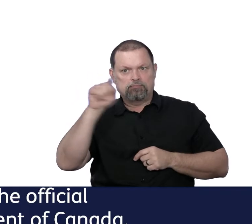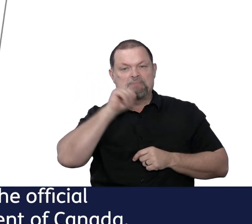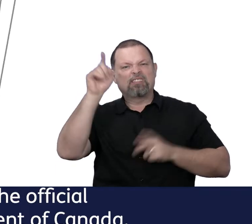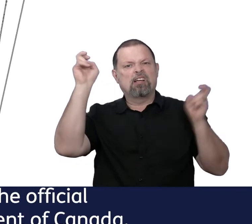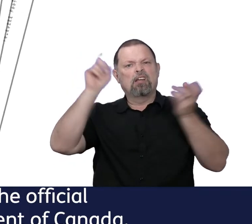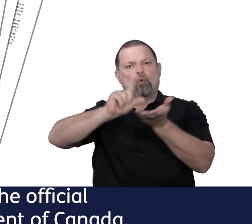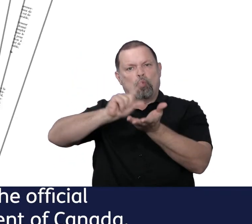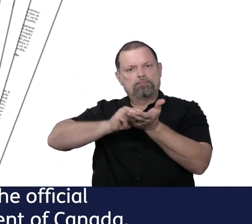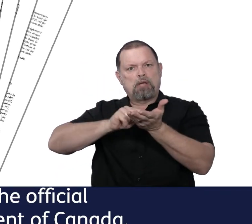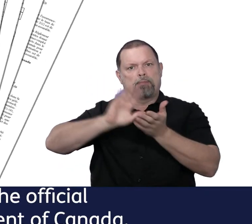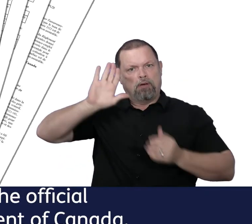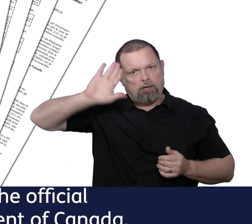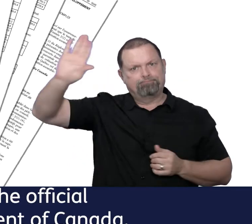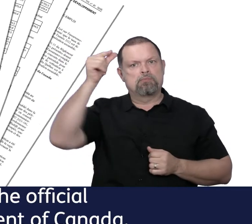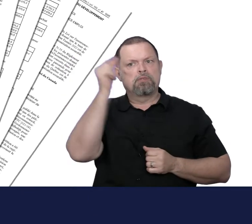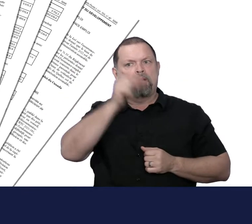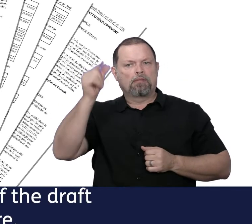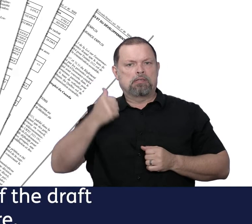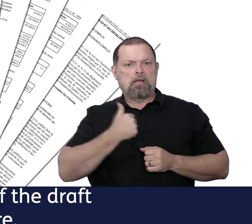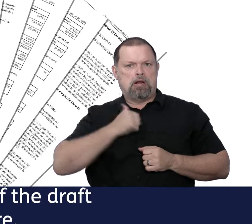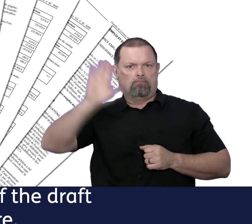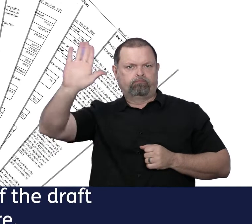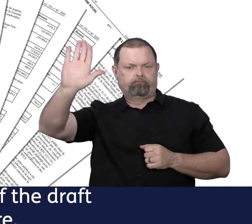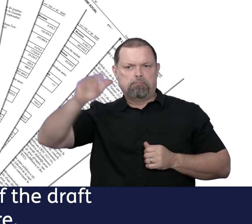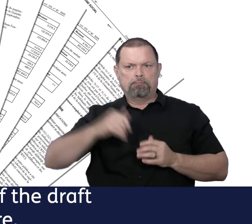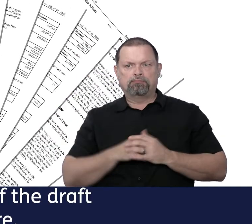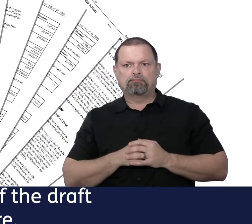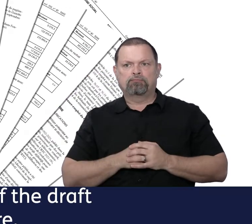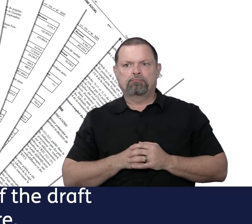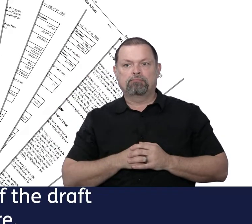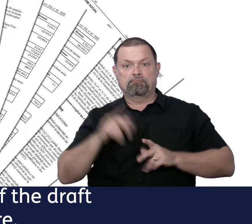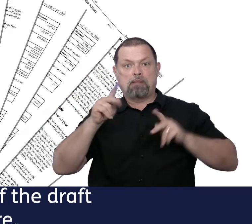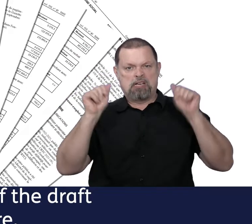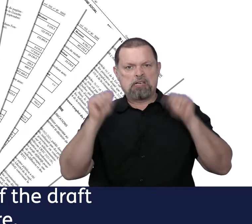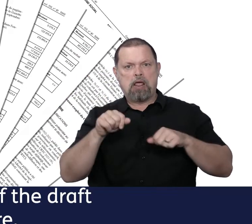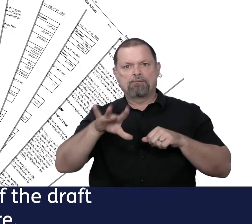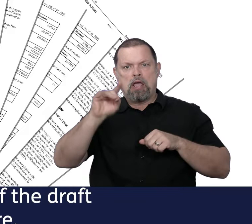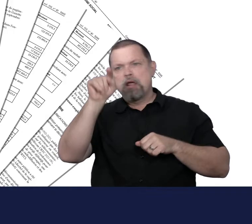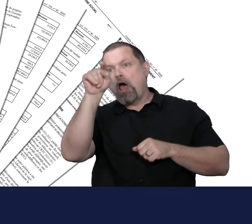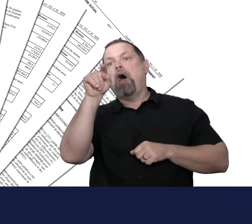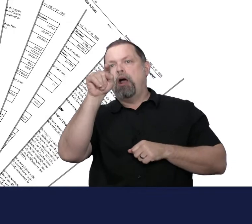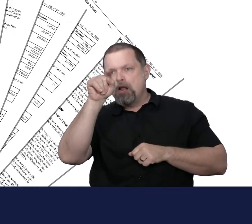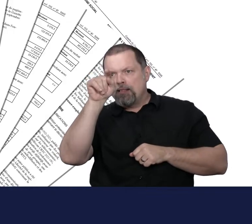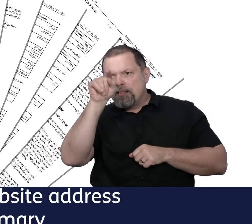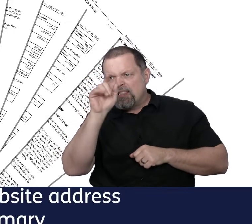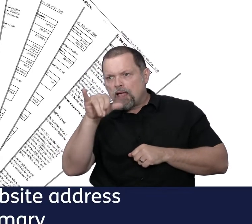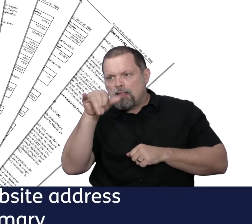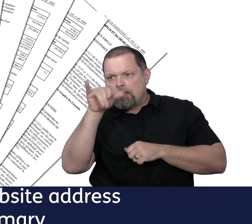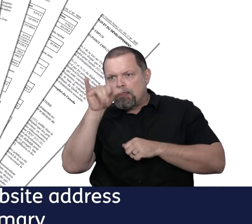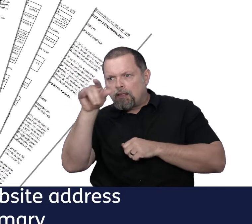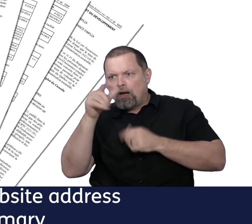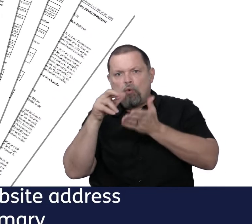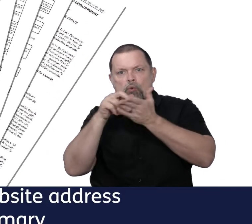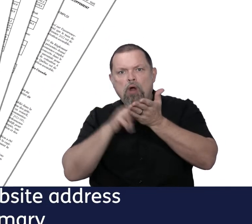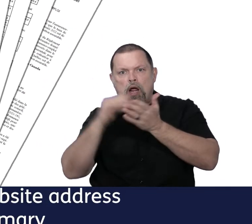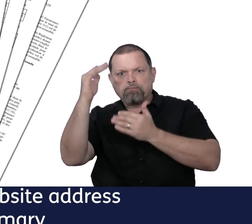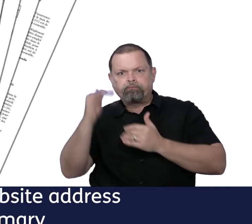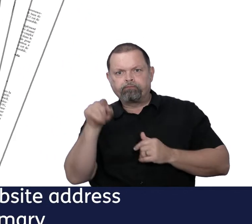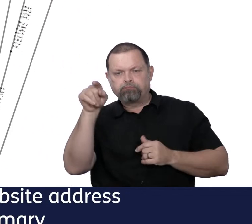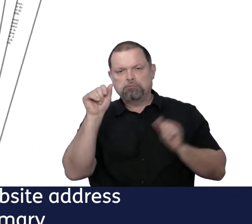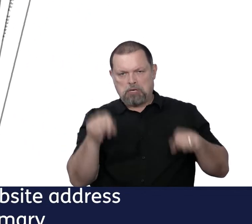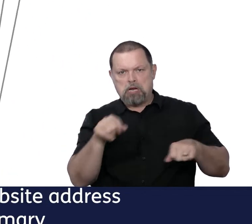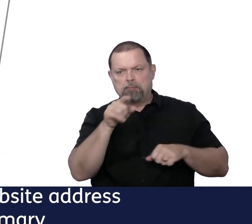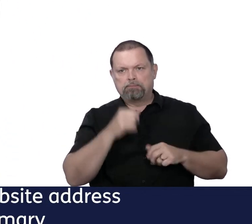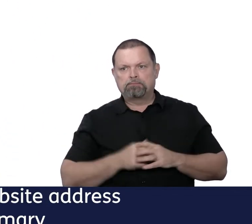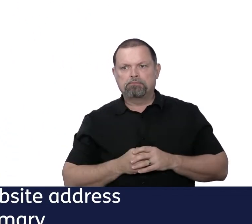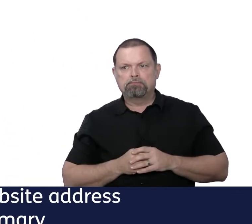official newspaper of the Government of Canada. People can find a copy of the draft regulations there. People can also find the website